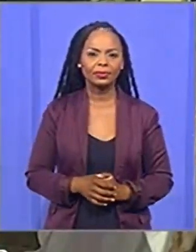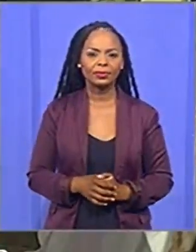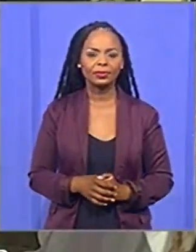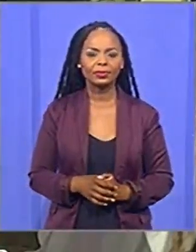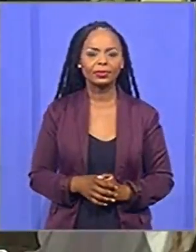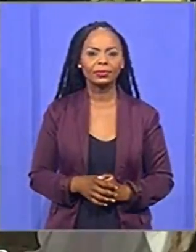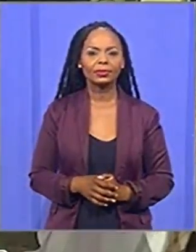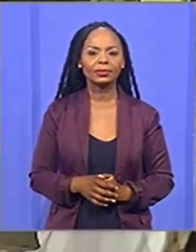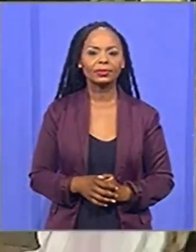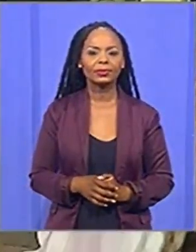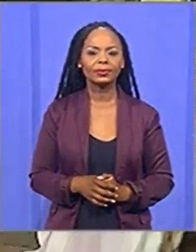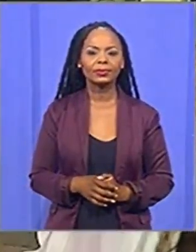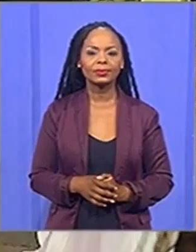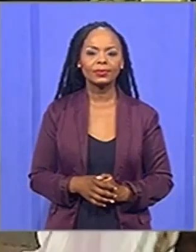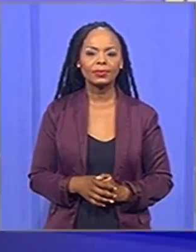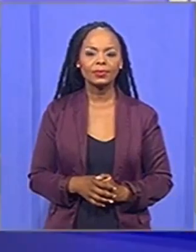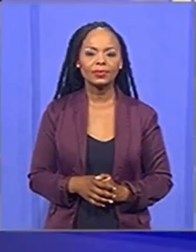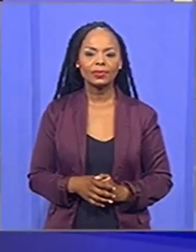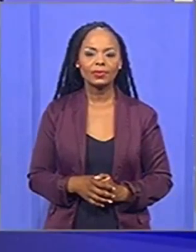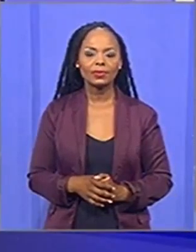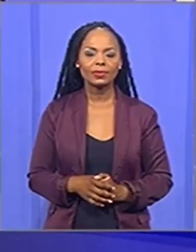SABC, Bloemfontein.